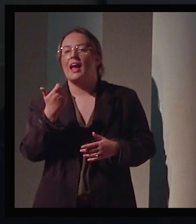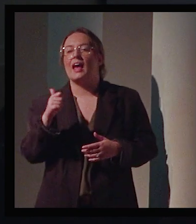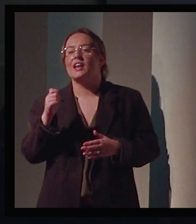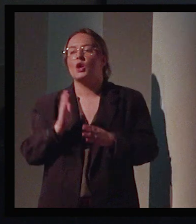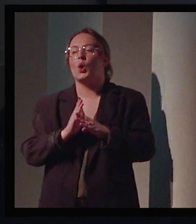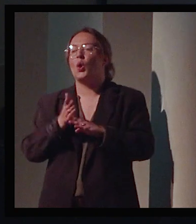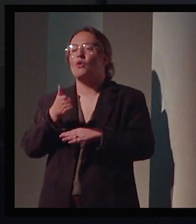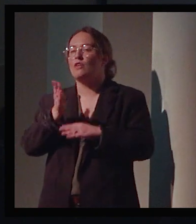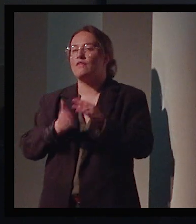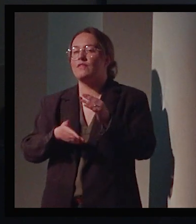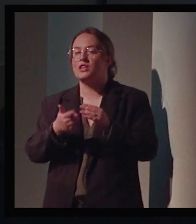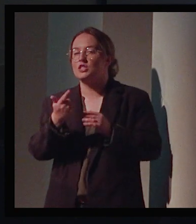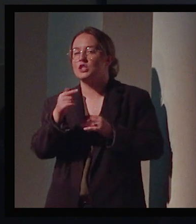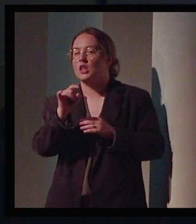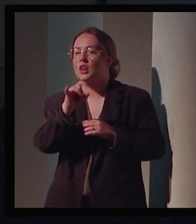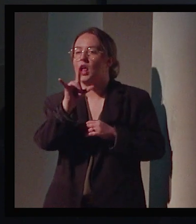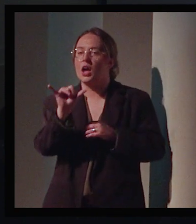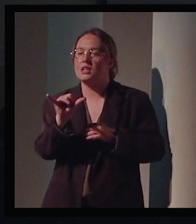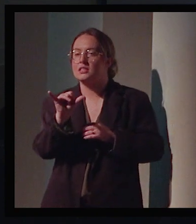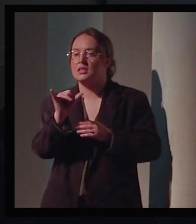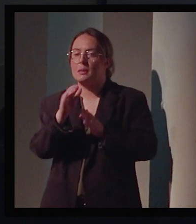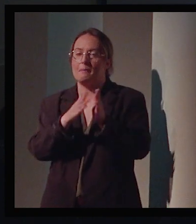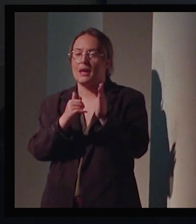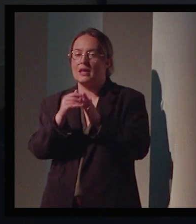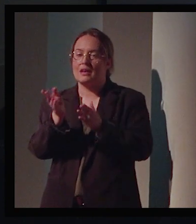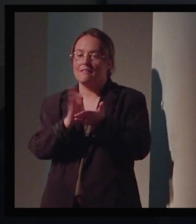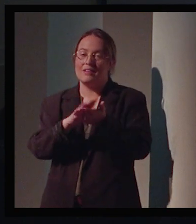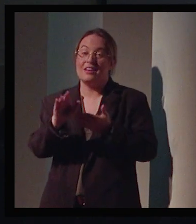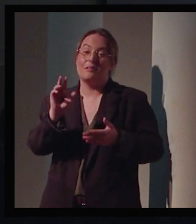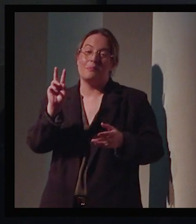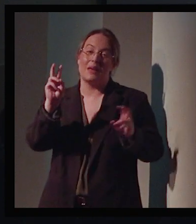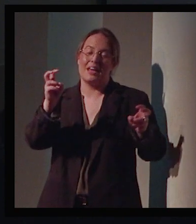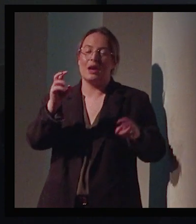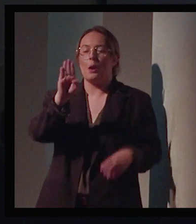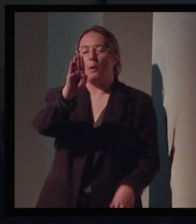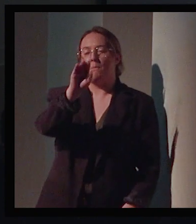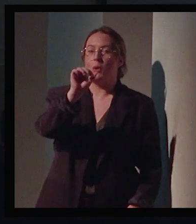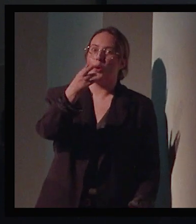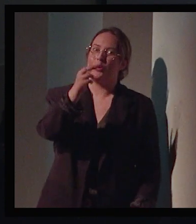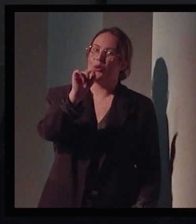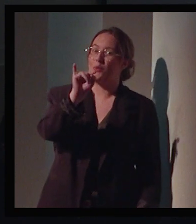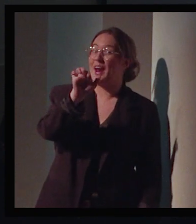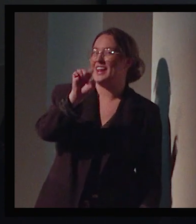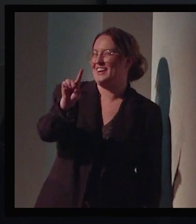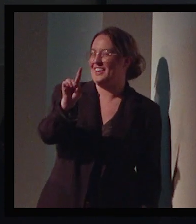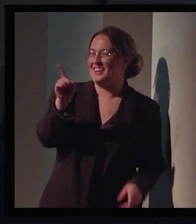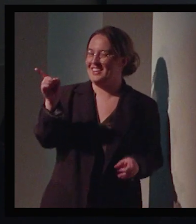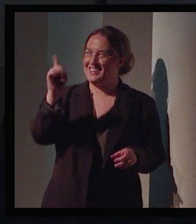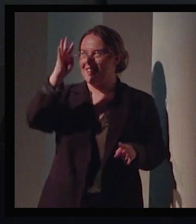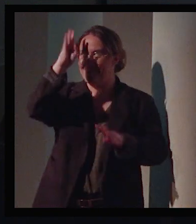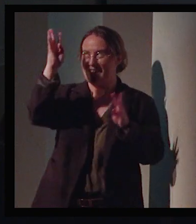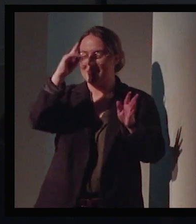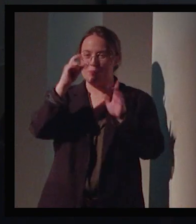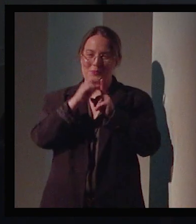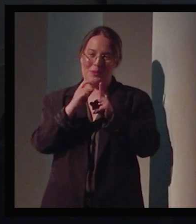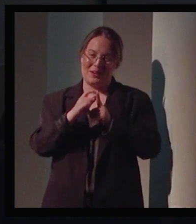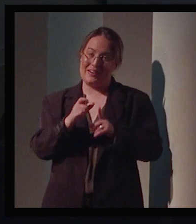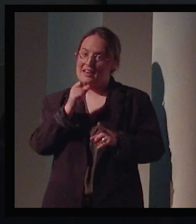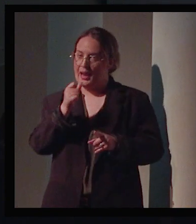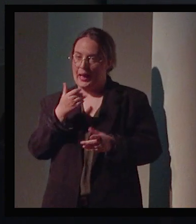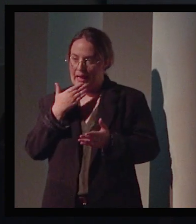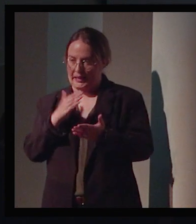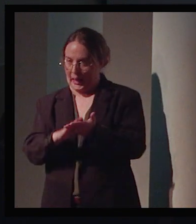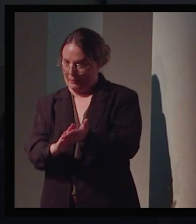overfinished, glossy painting surface as being, quote, Bouguerated, which was his invented word, and it was not a compliment.